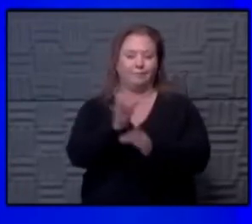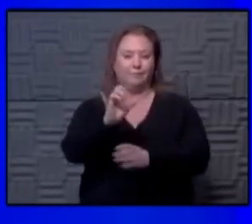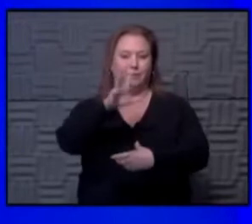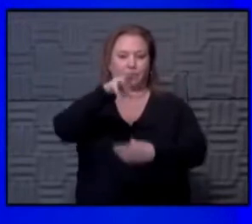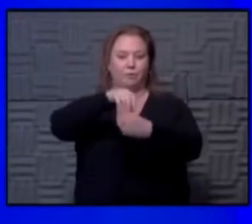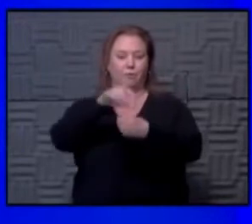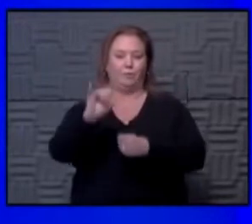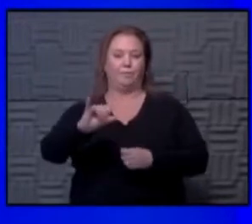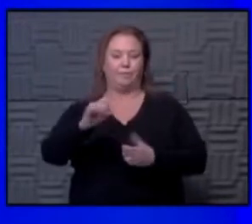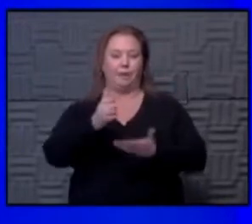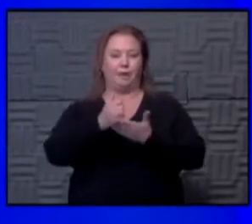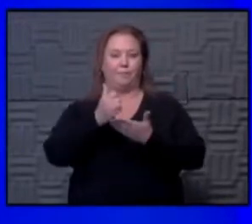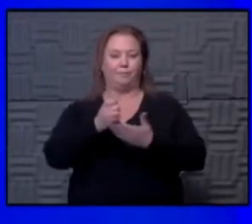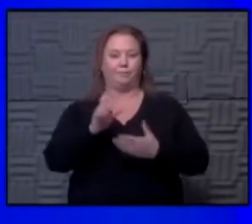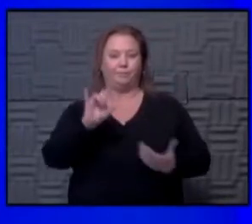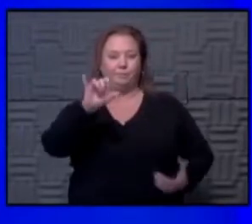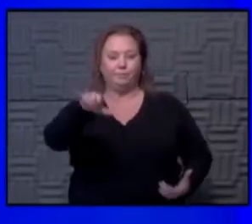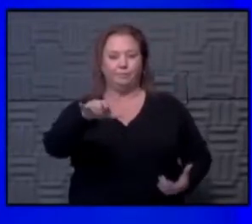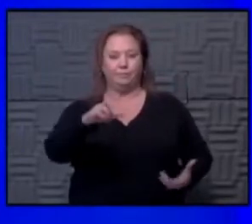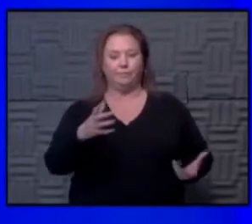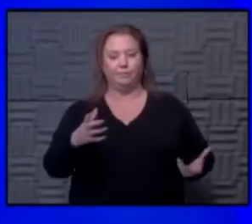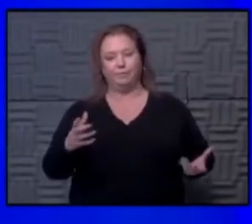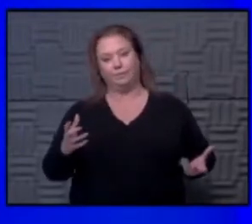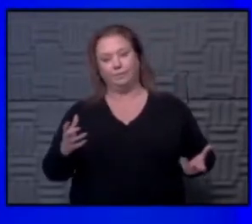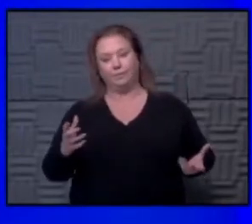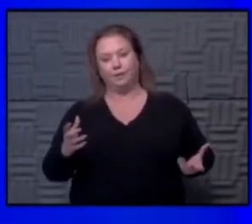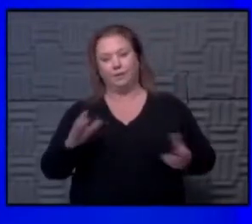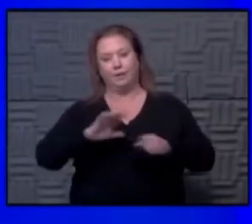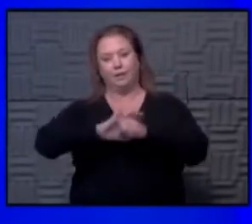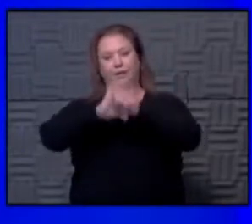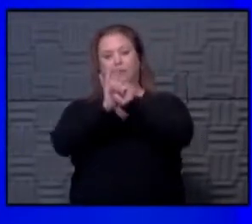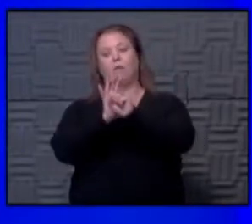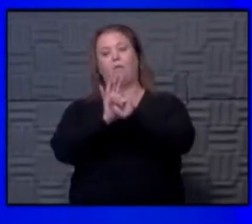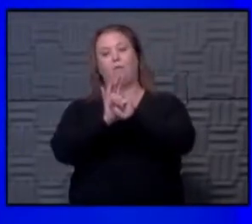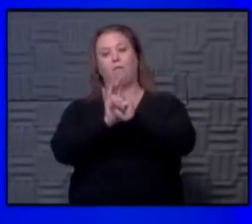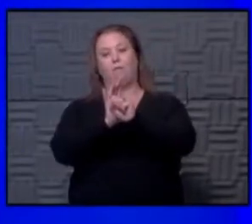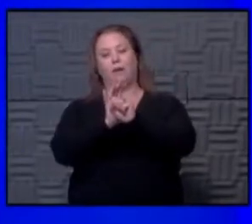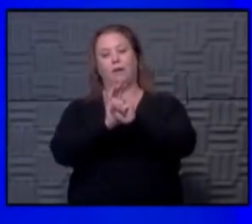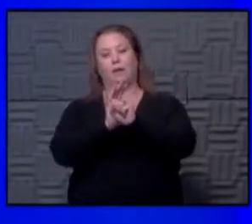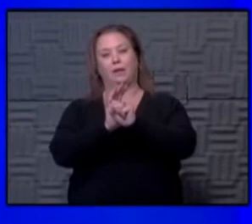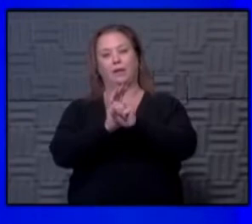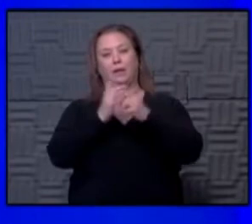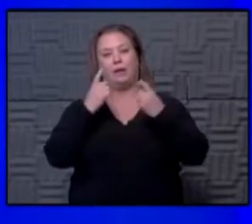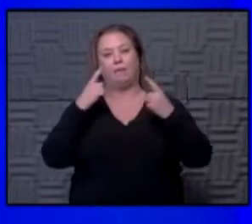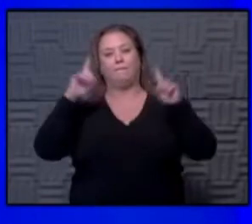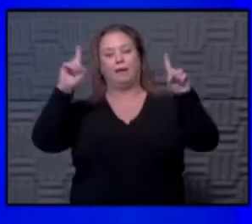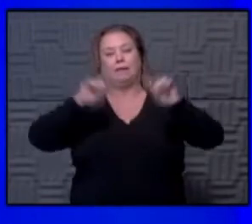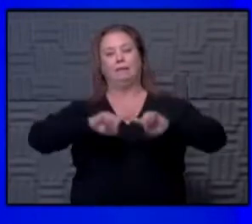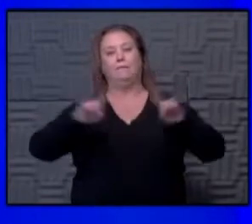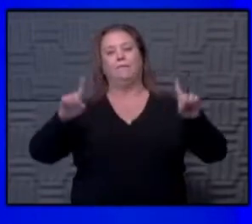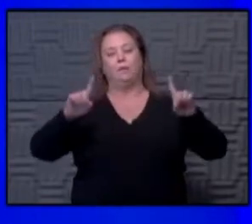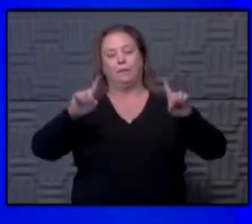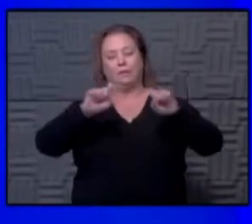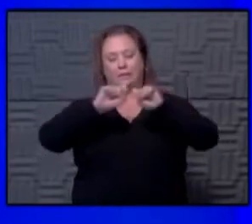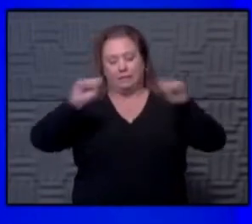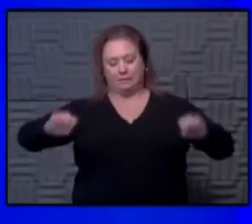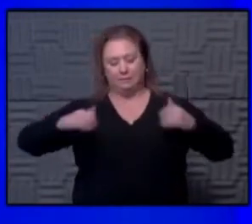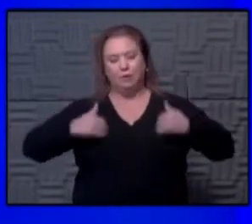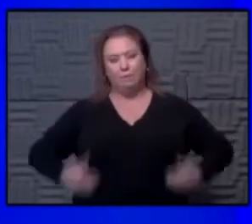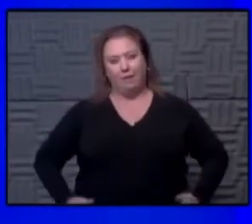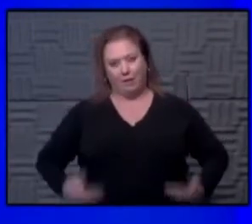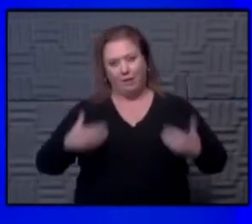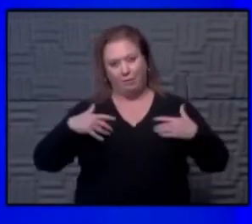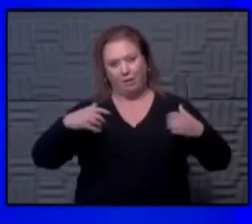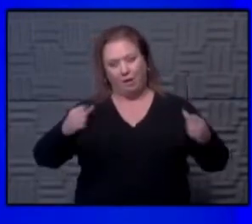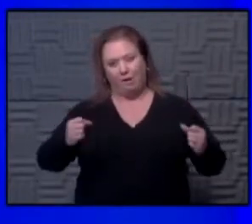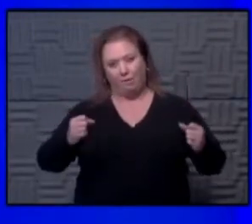going to be on board to help, because just as COVID can affect different systems, the